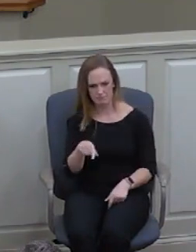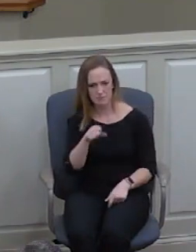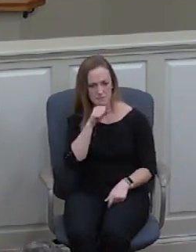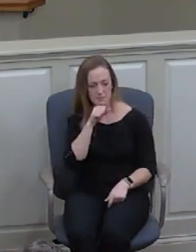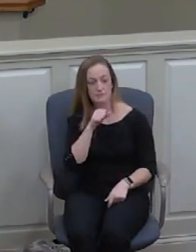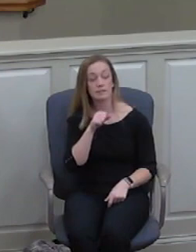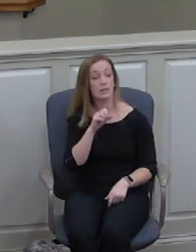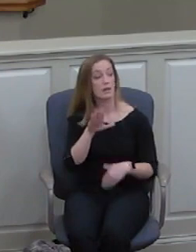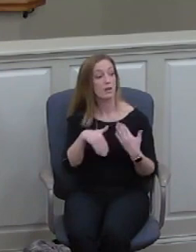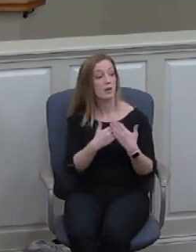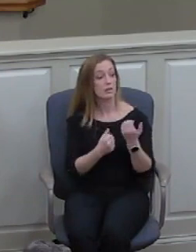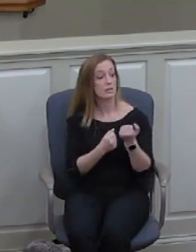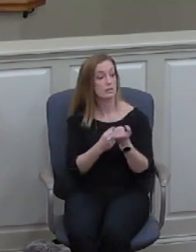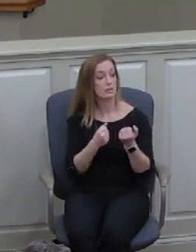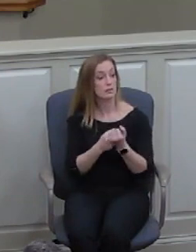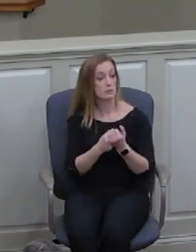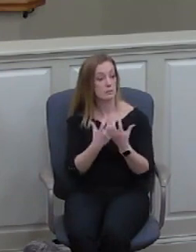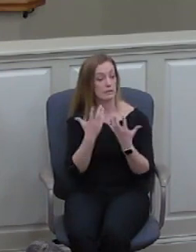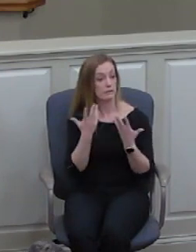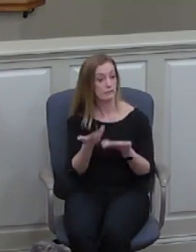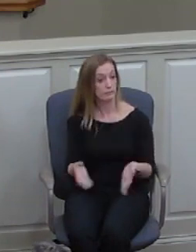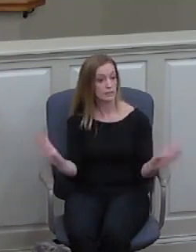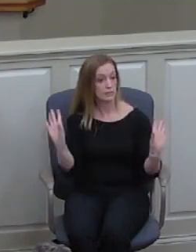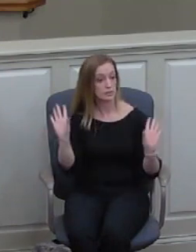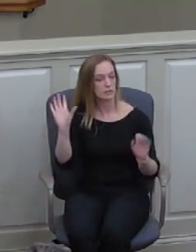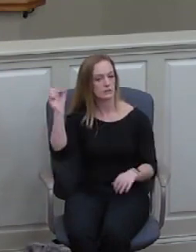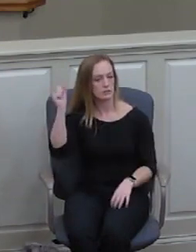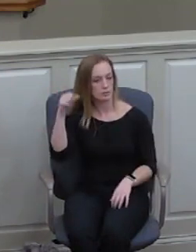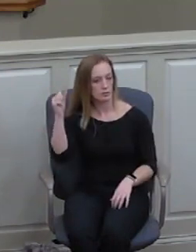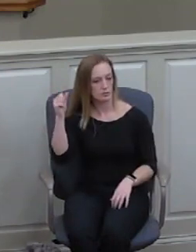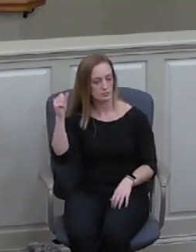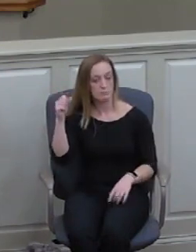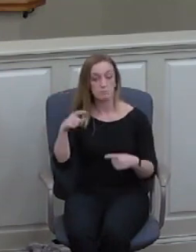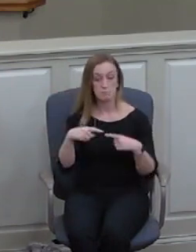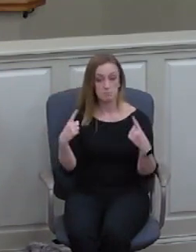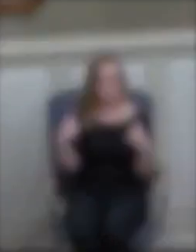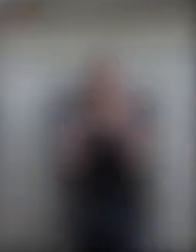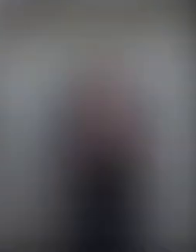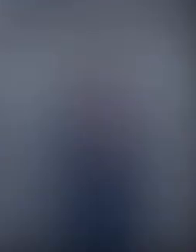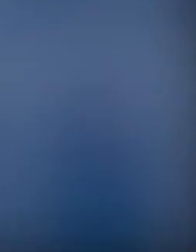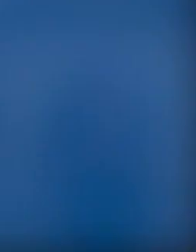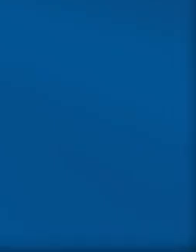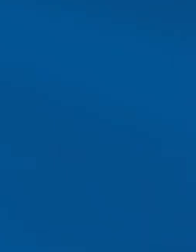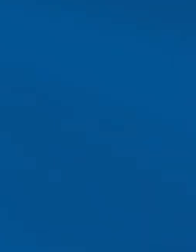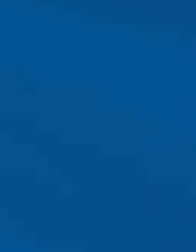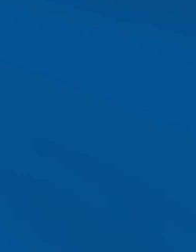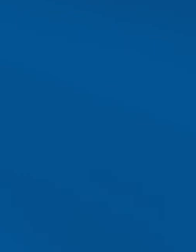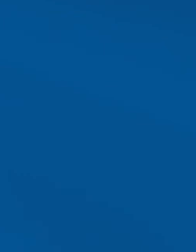in favor of adjournment, say aye. Aye. Aye. Opposed, like sign. We are adjourned. Everyone be safe.